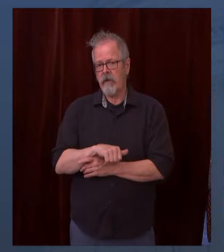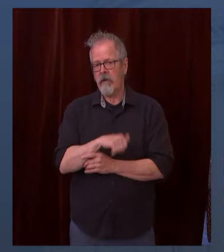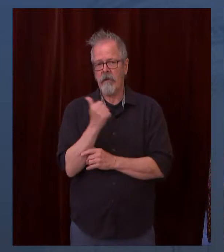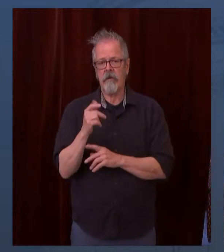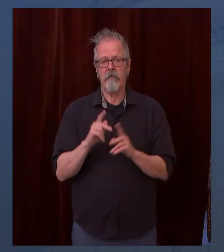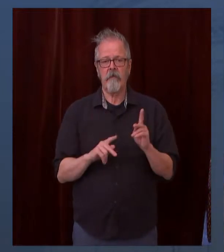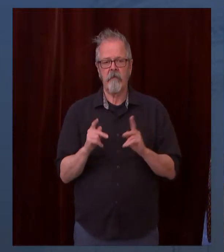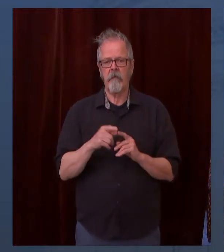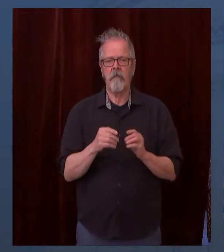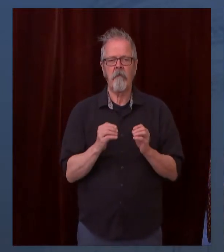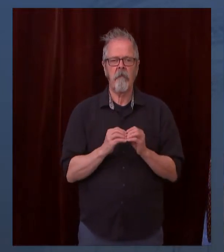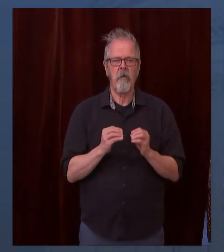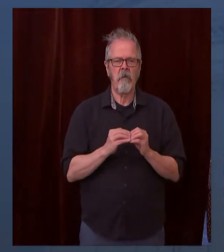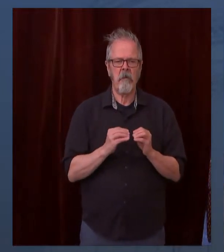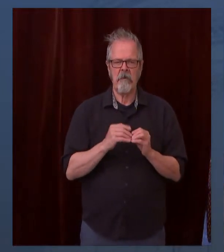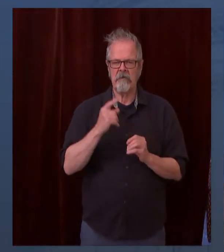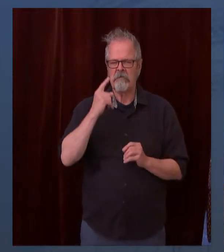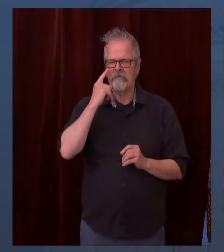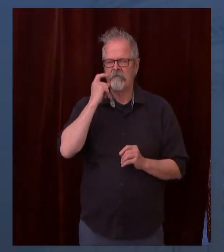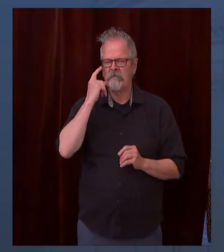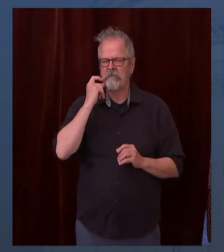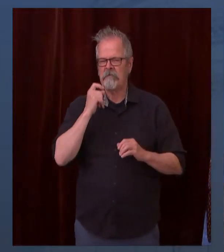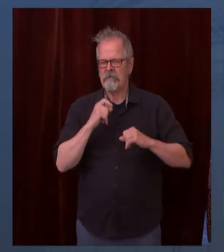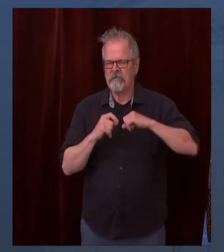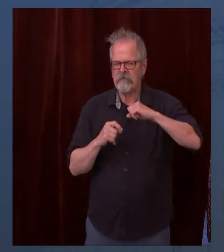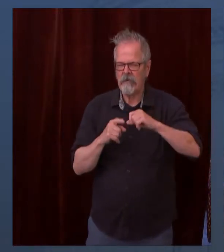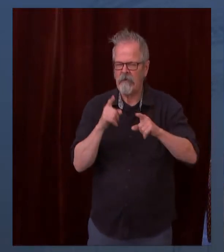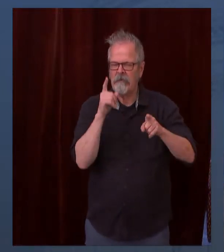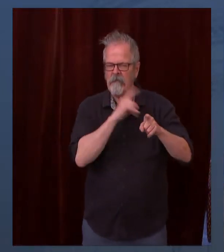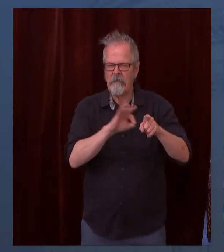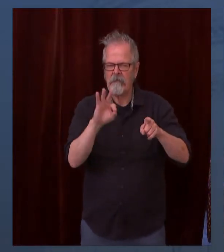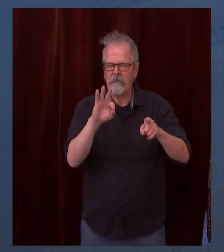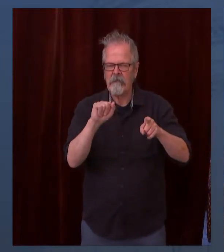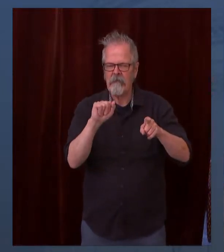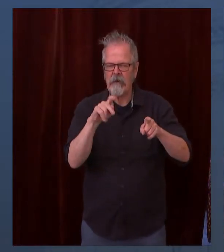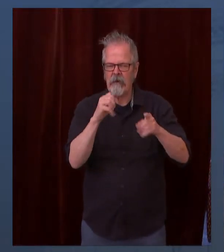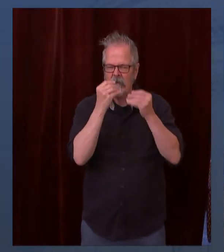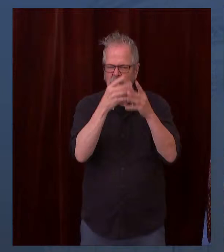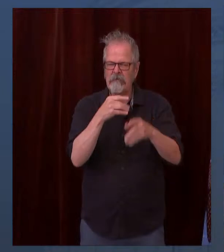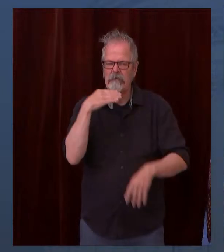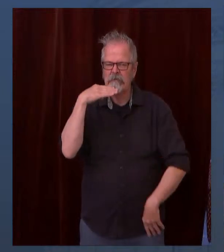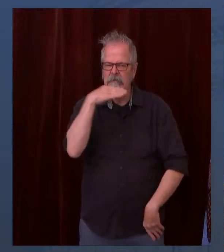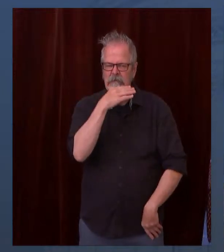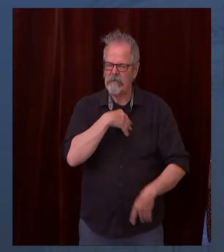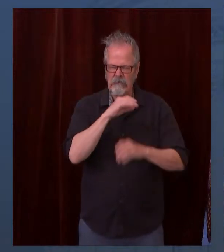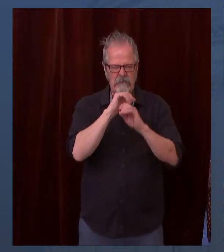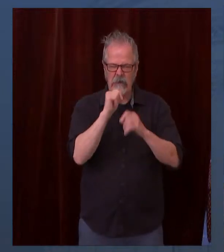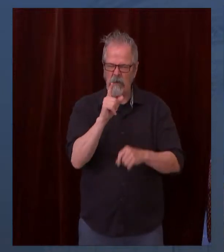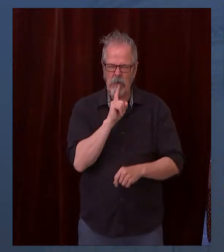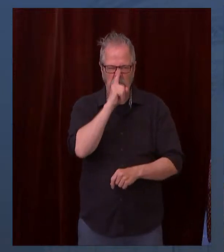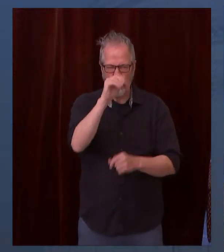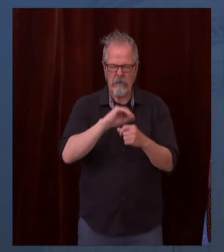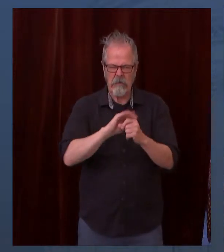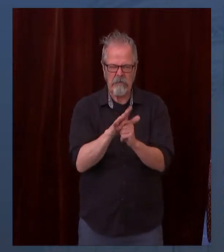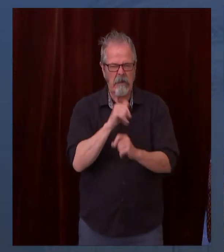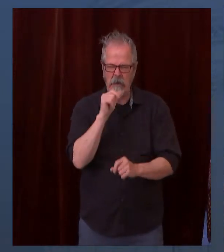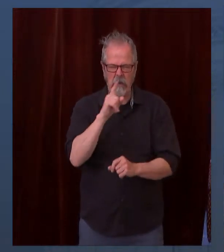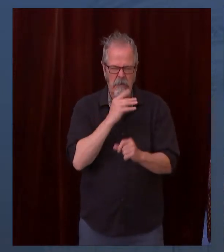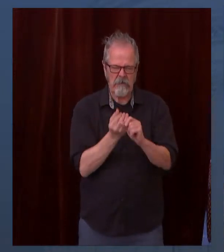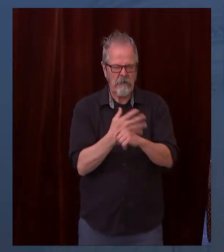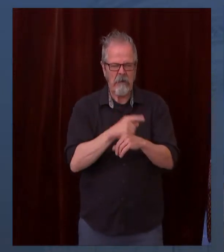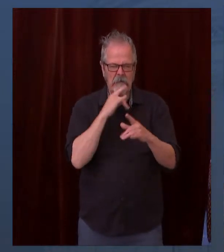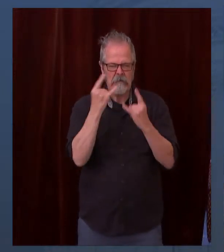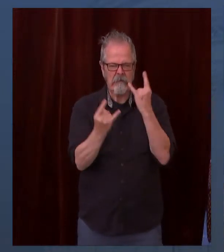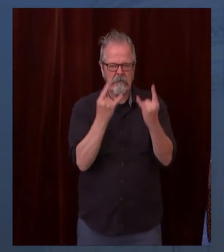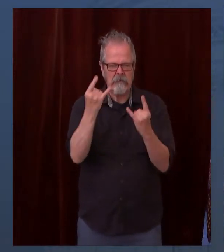and false information that unfortunately get spread on social networks. And it's really unfortunate that people are exposed to this. So we're doing